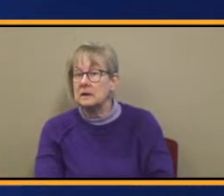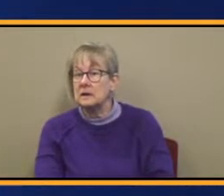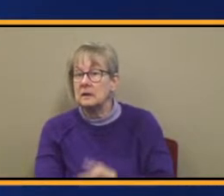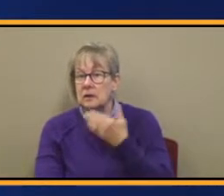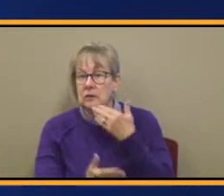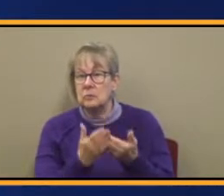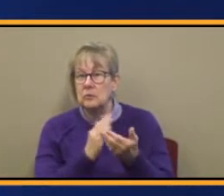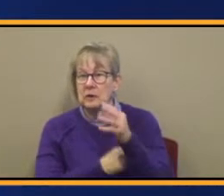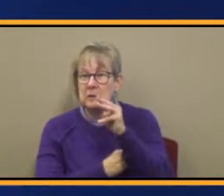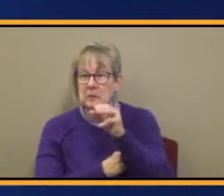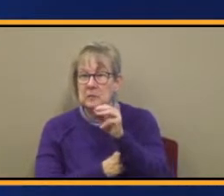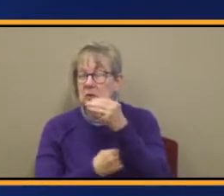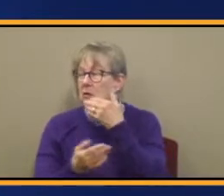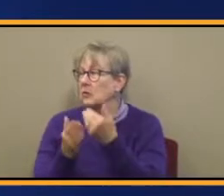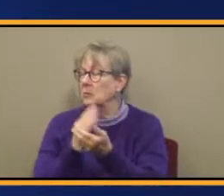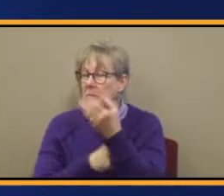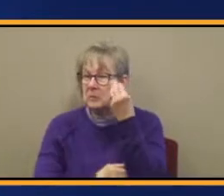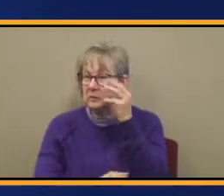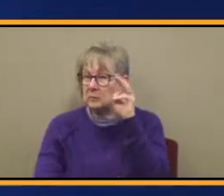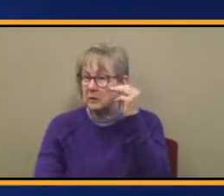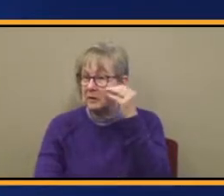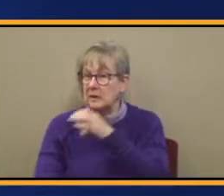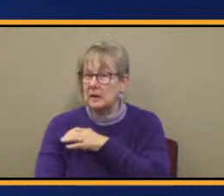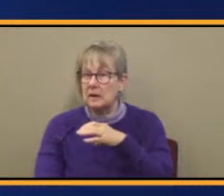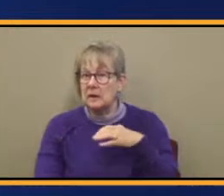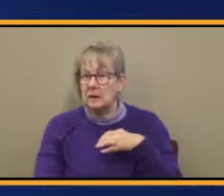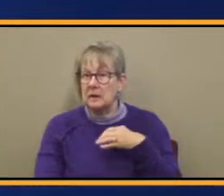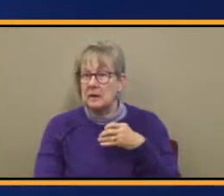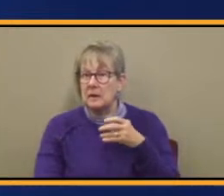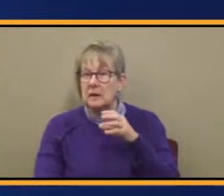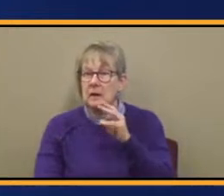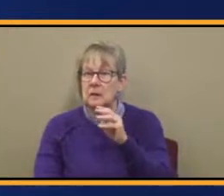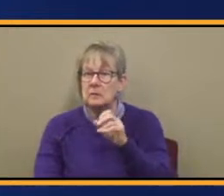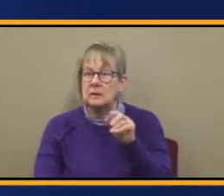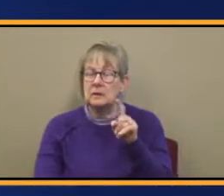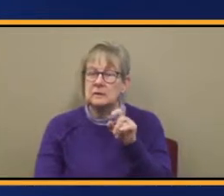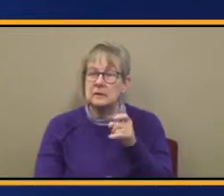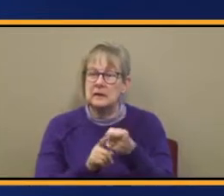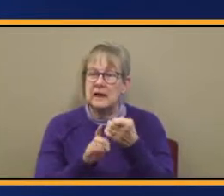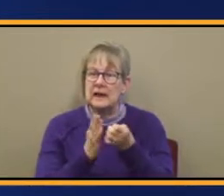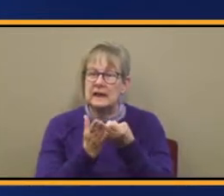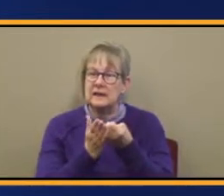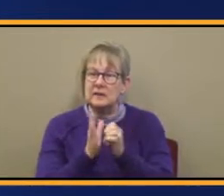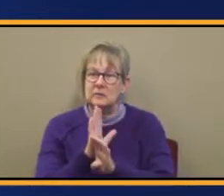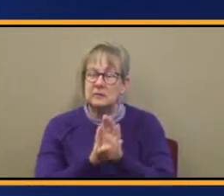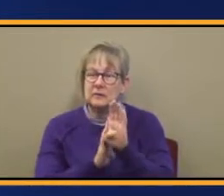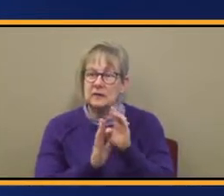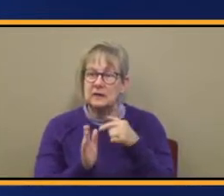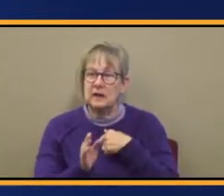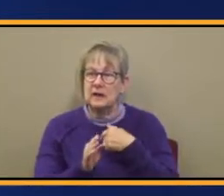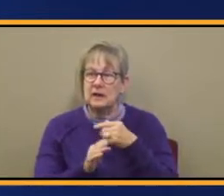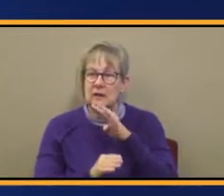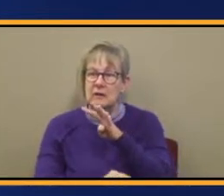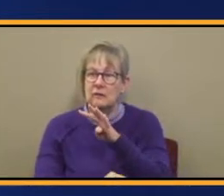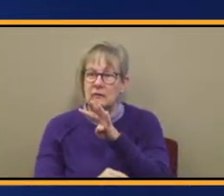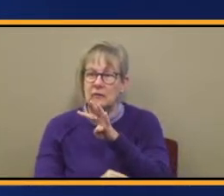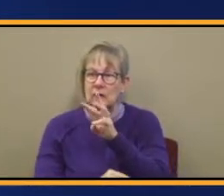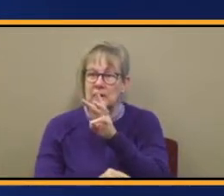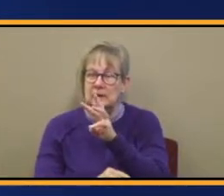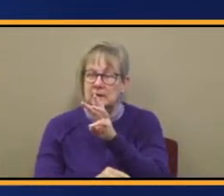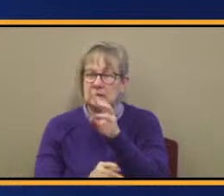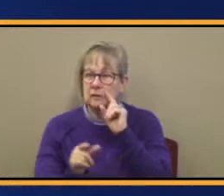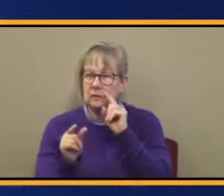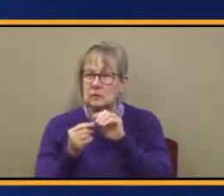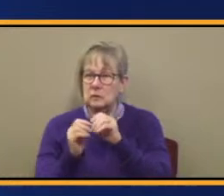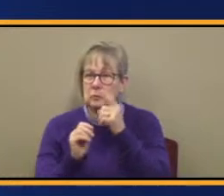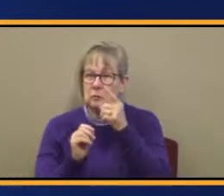Good morning, ma'am. Good morning, Mr. Mayor and Council. I'm Adriana Pulesio with Economic Development. Item 46 links to goal number one